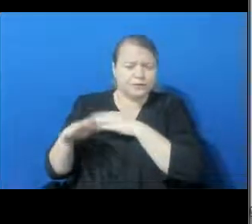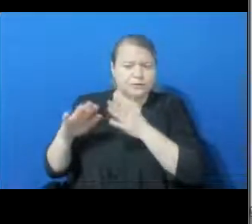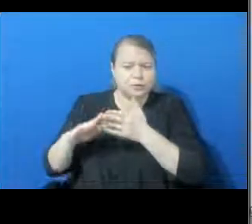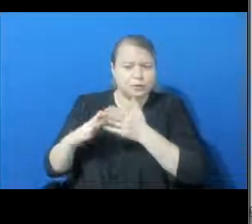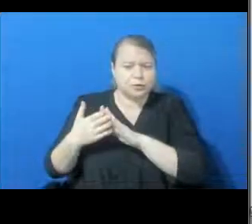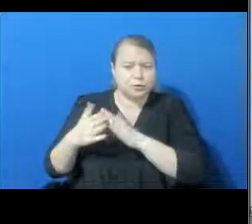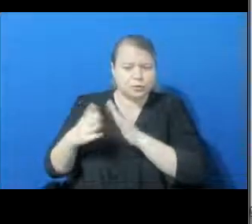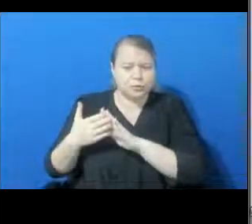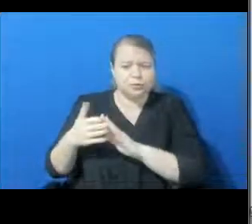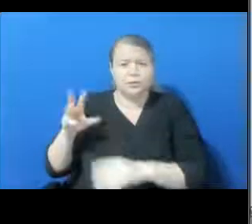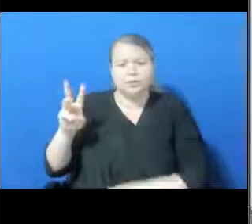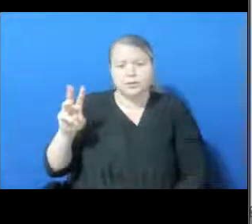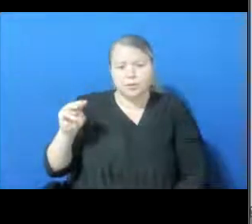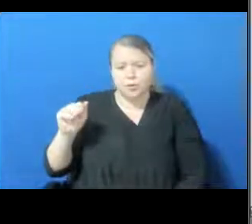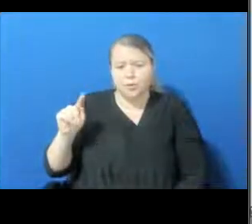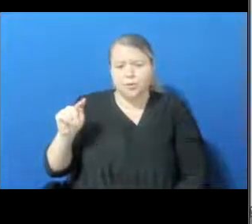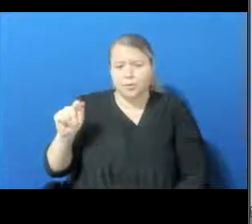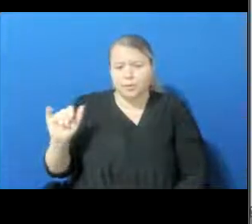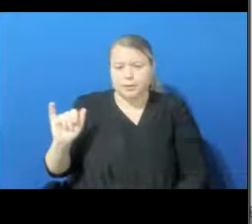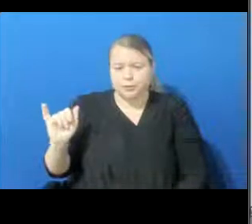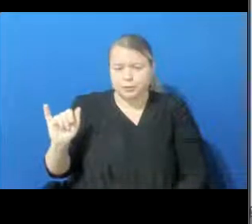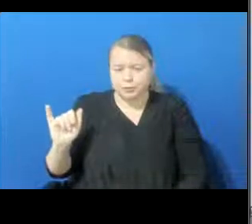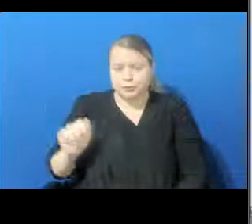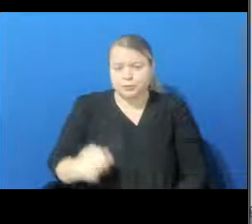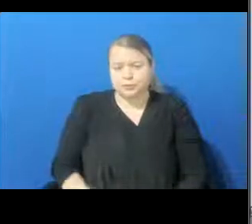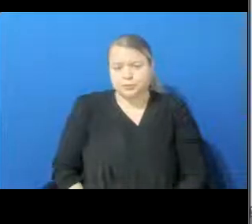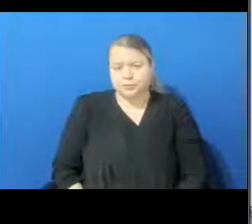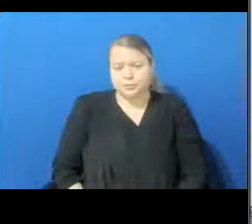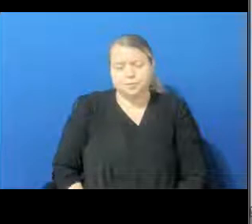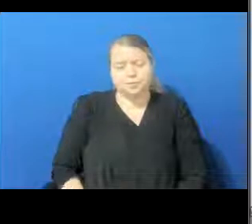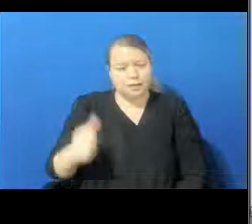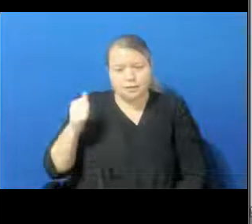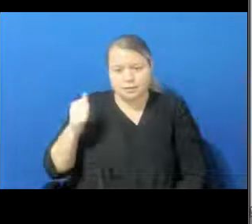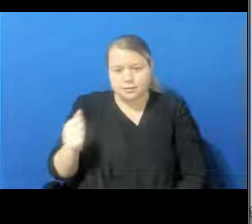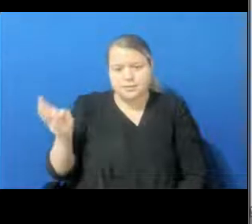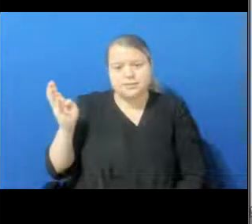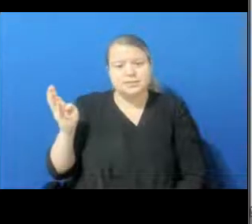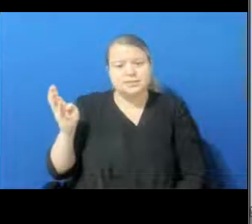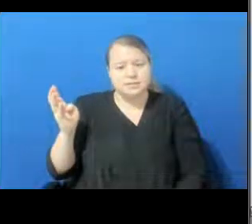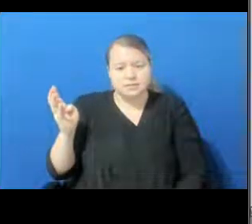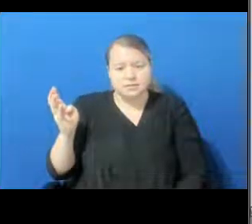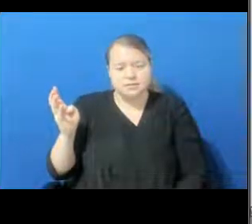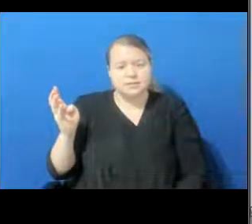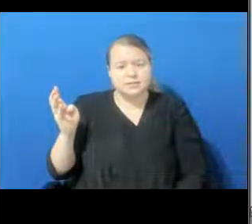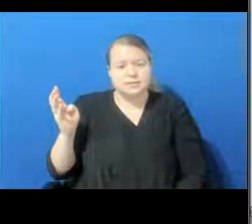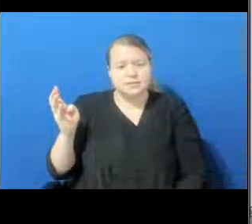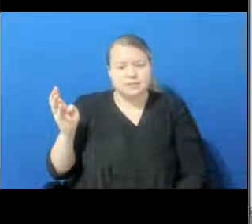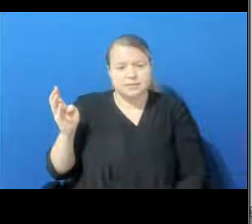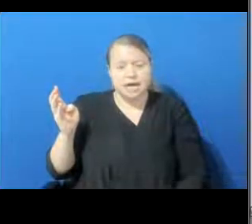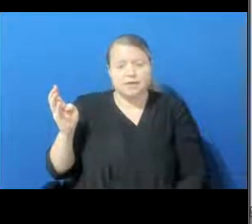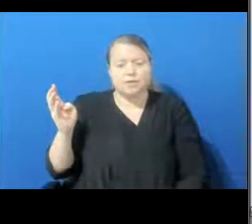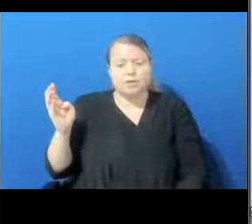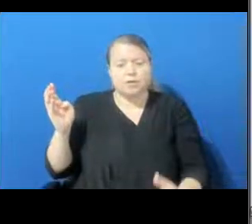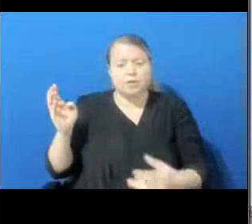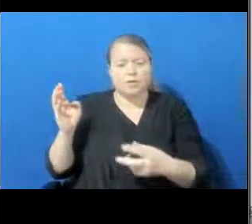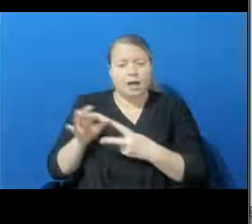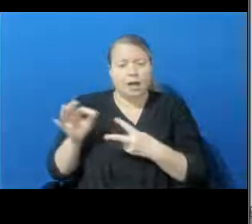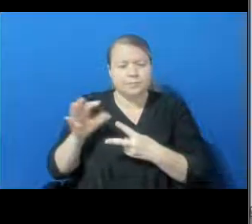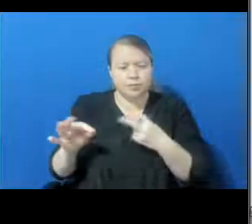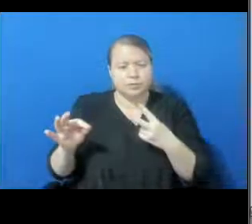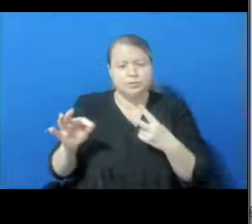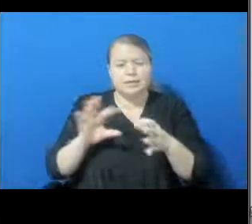community, WMATA as well. And there were several options of connections that were